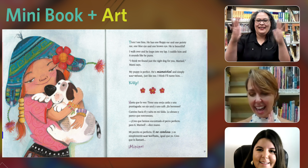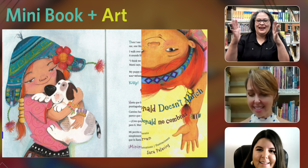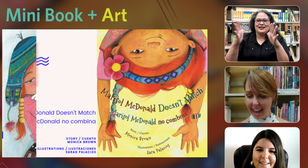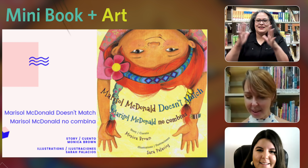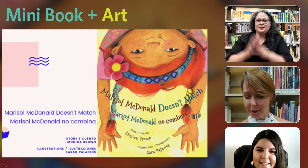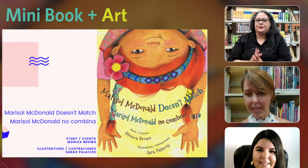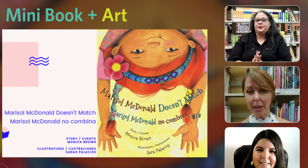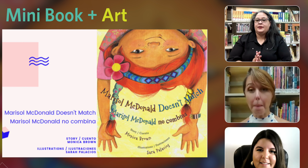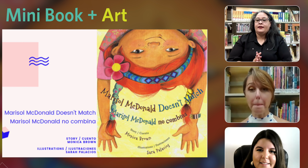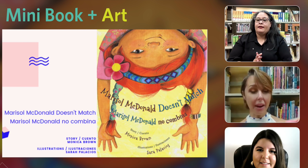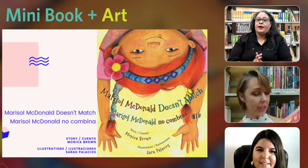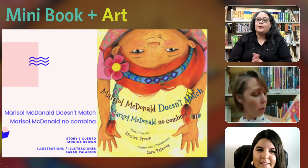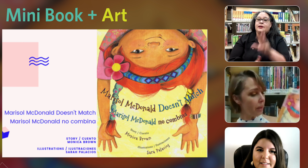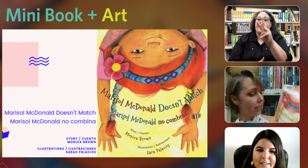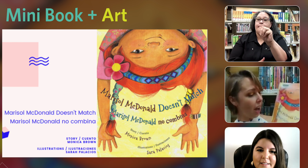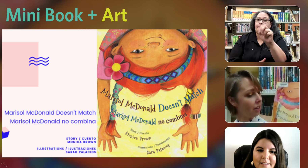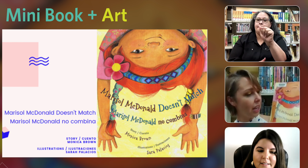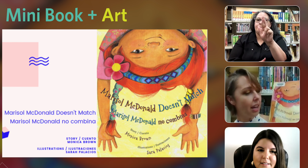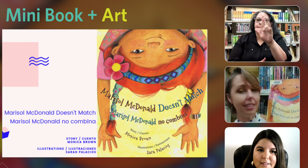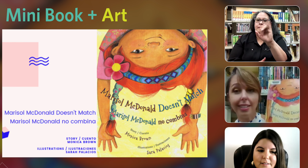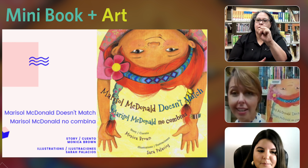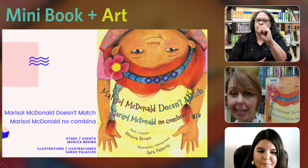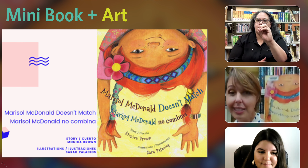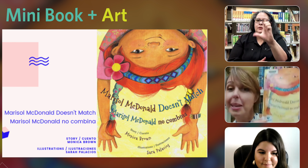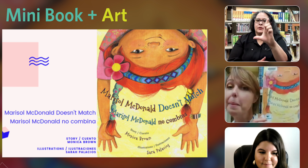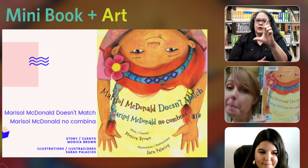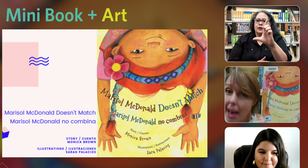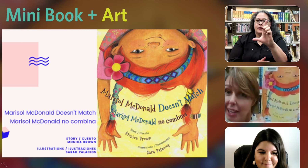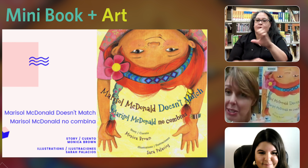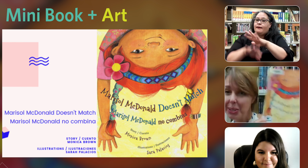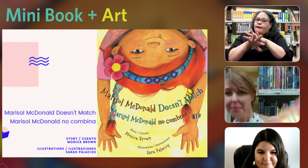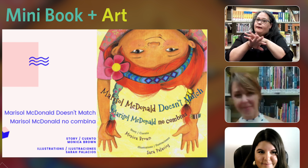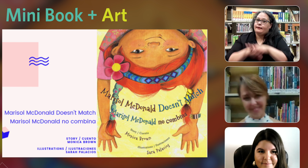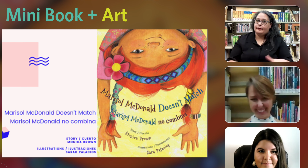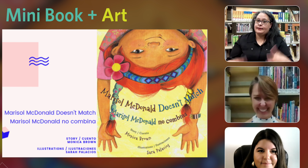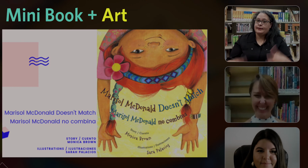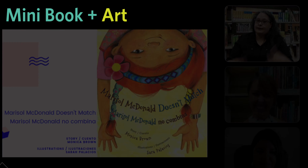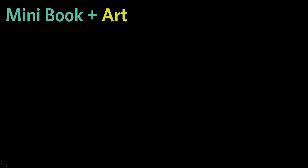Yay! And that was Marisol McDonald Doesn't Match.